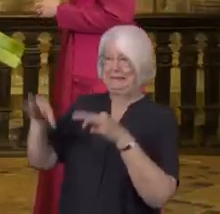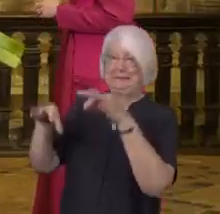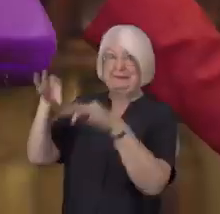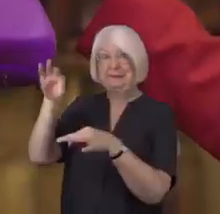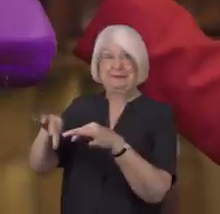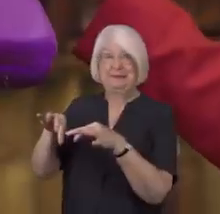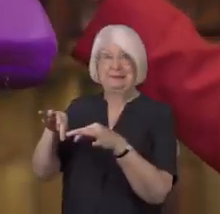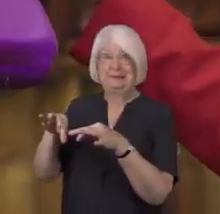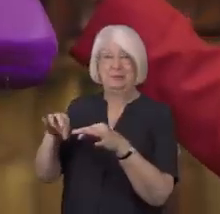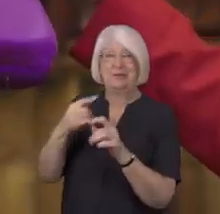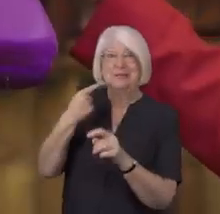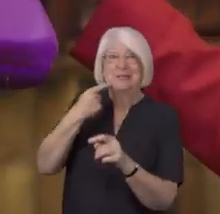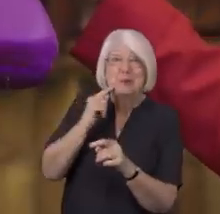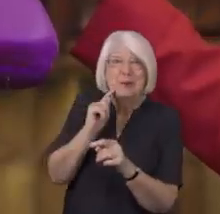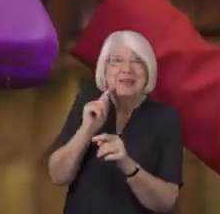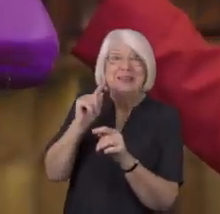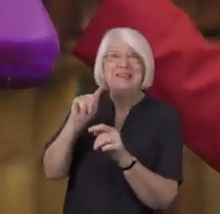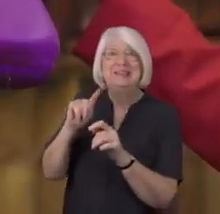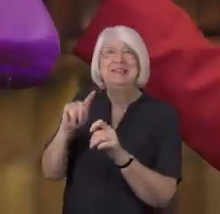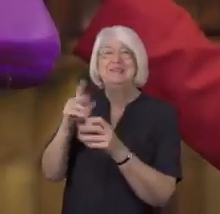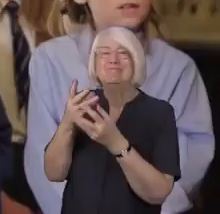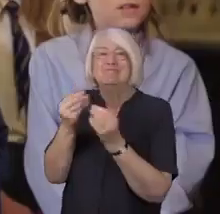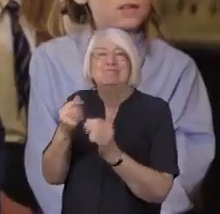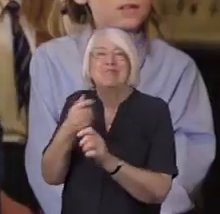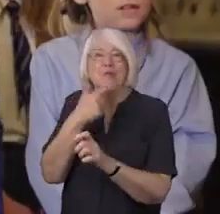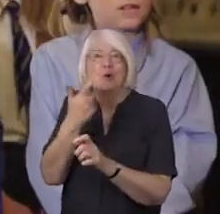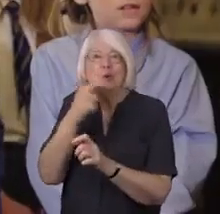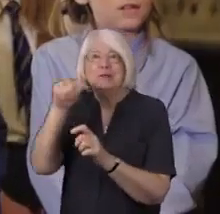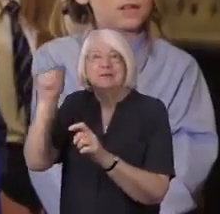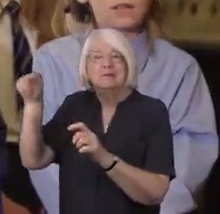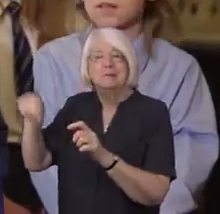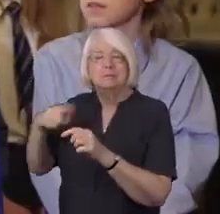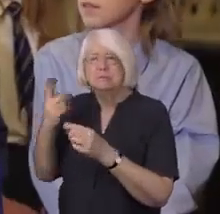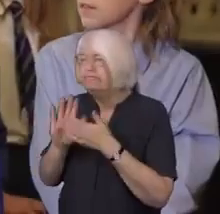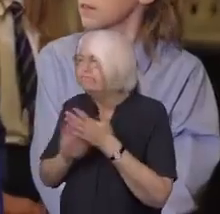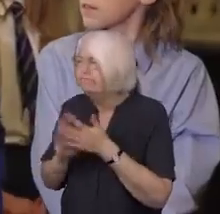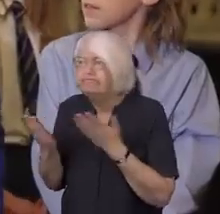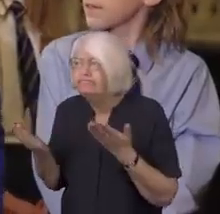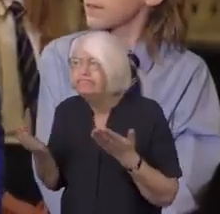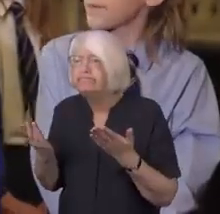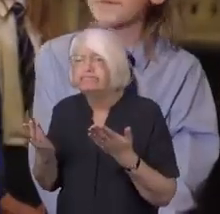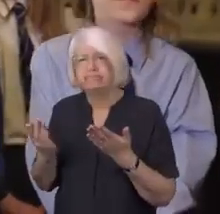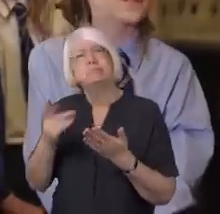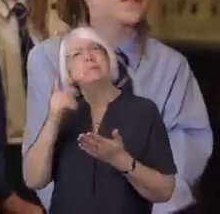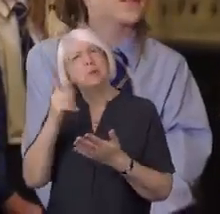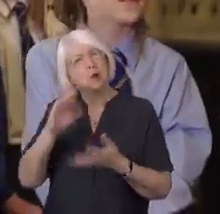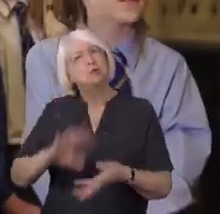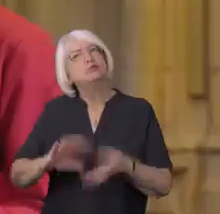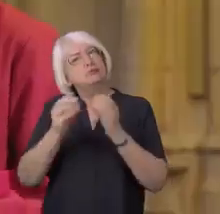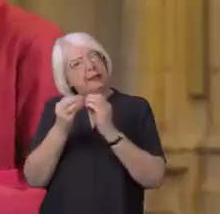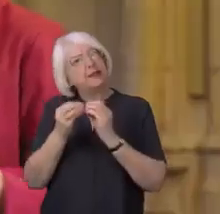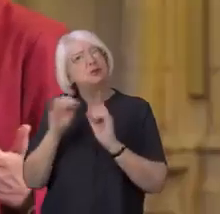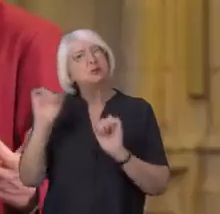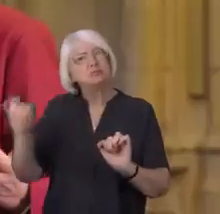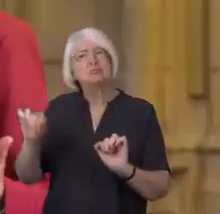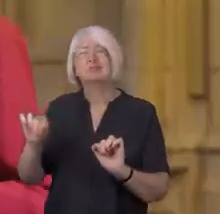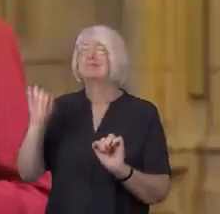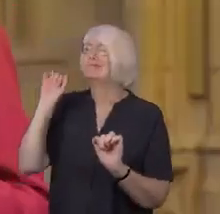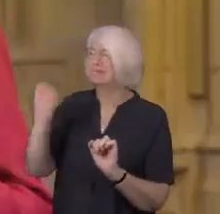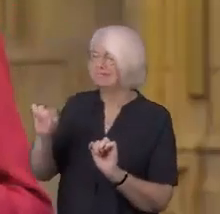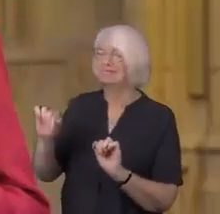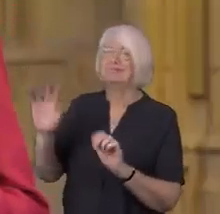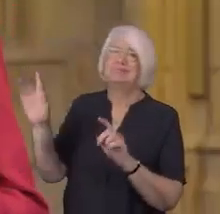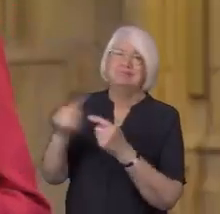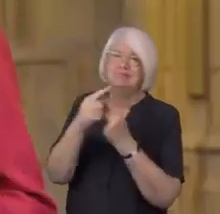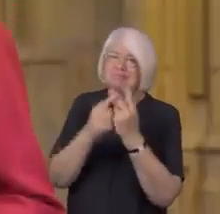sticks covered with sweets and dried fruit. Who knows what those mean? God's creations. All the good things that